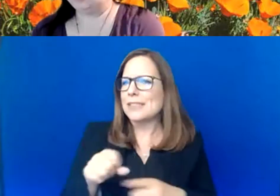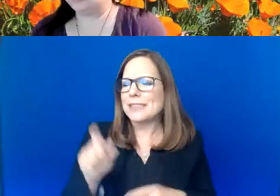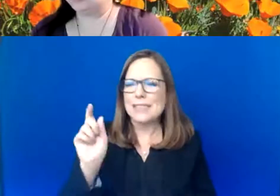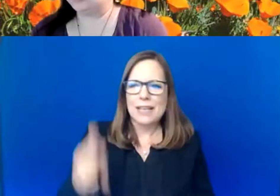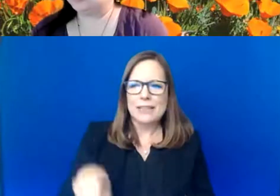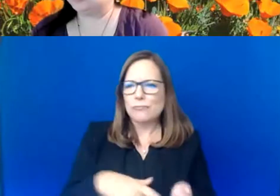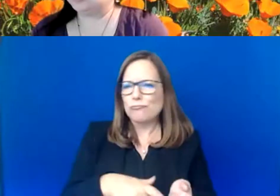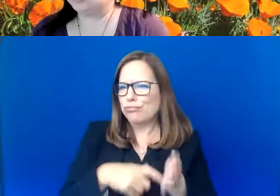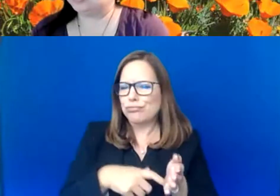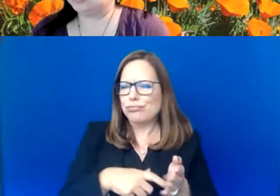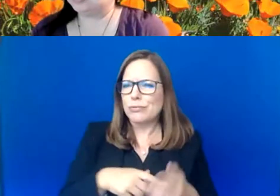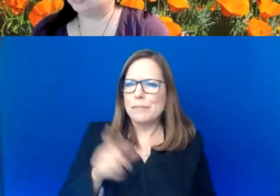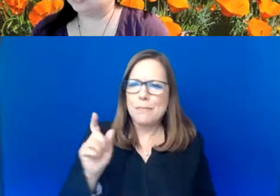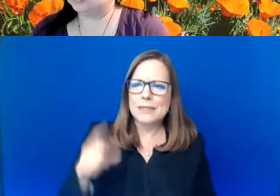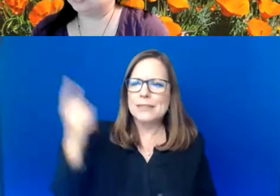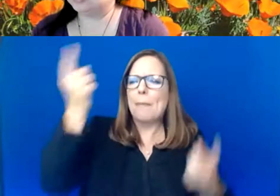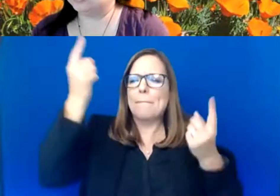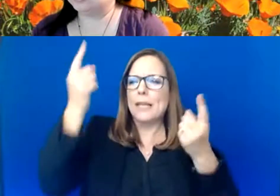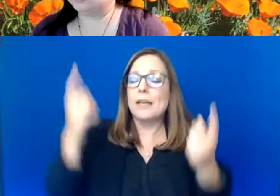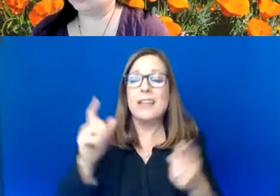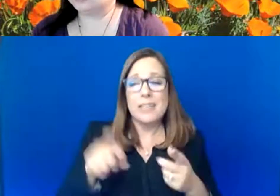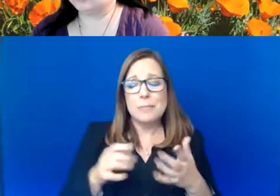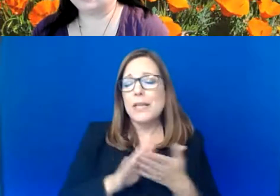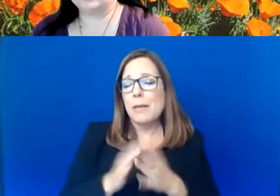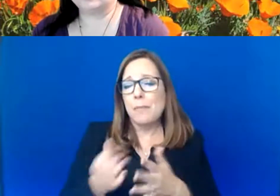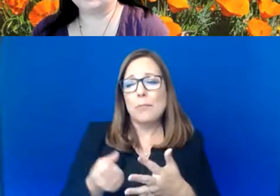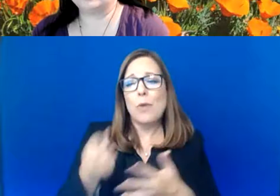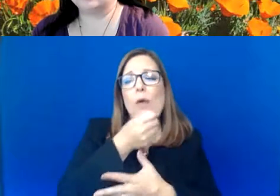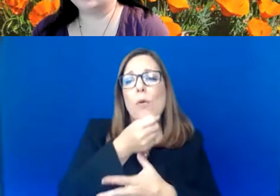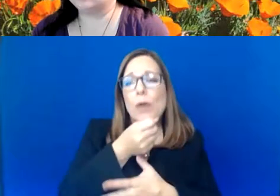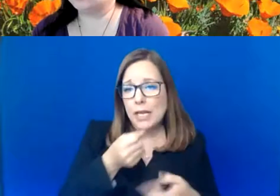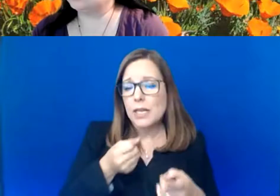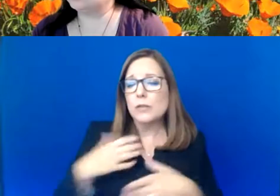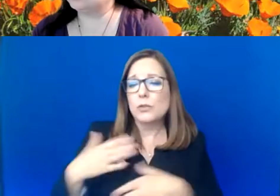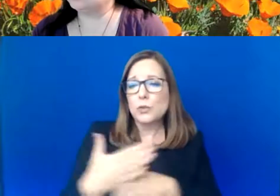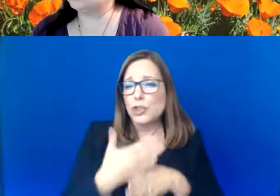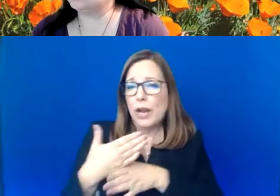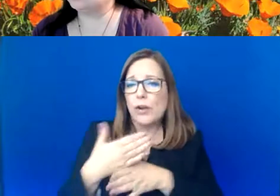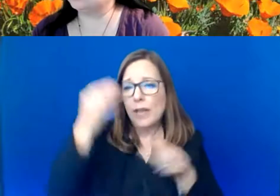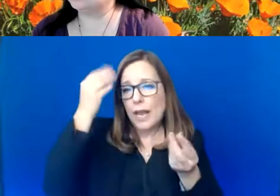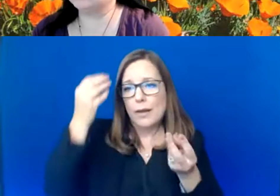and it needs to be a priority, because it's really not, it's not happening right now.